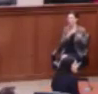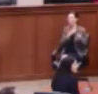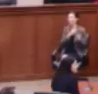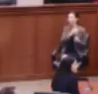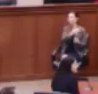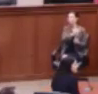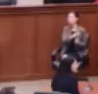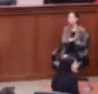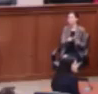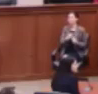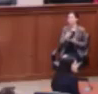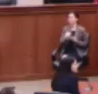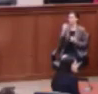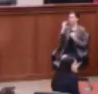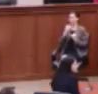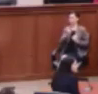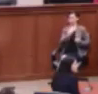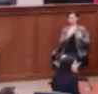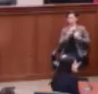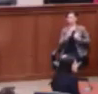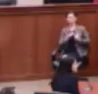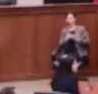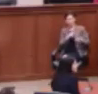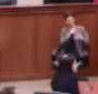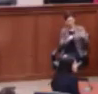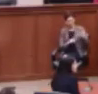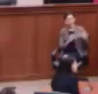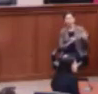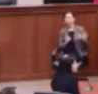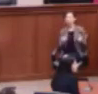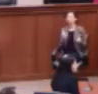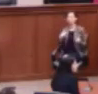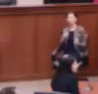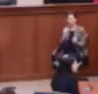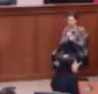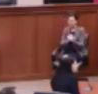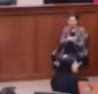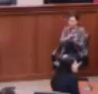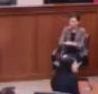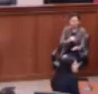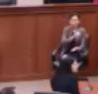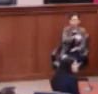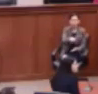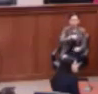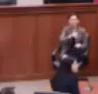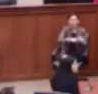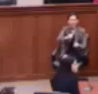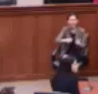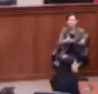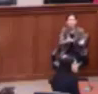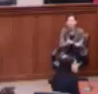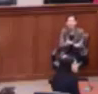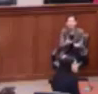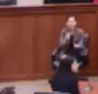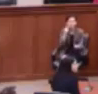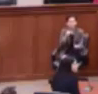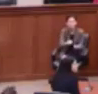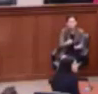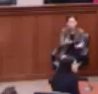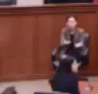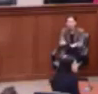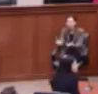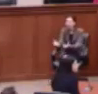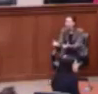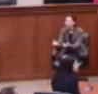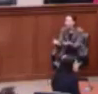gave us some ideas about what they wanted. We went to the students and asked them, what do you want us to do for you in terms